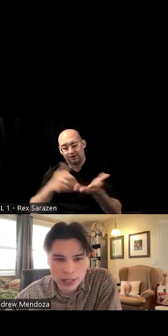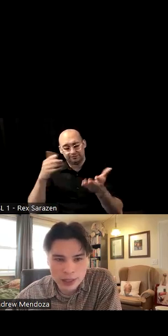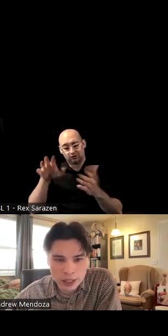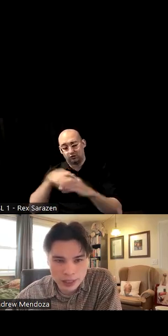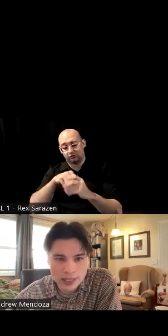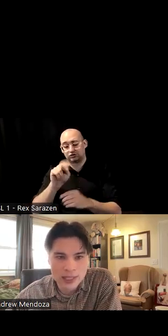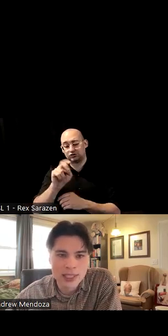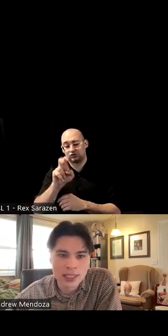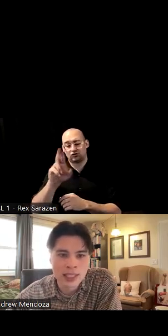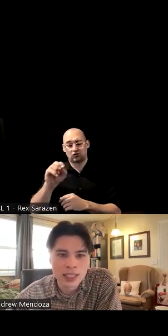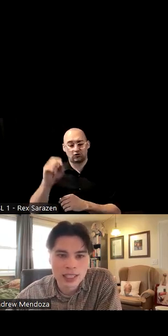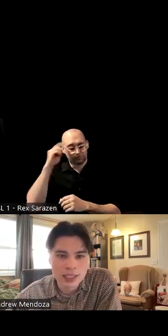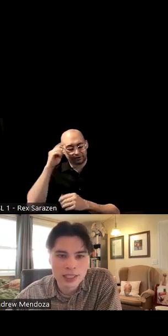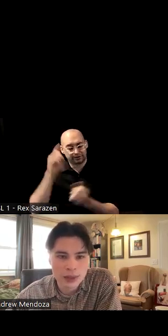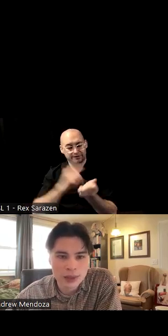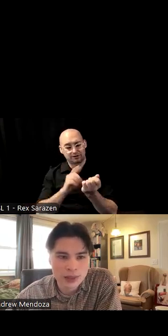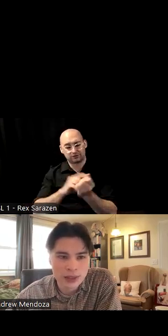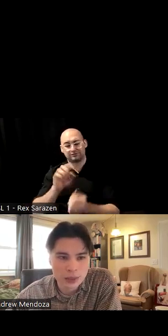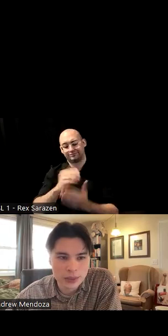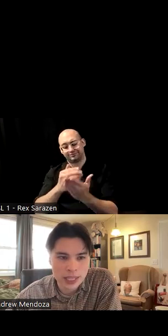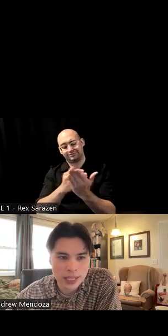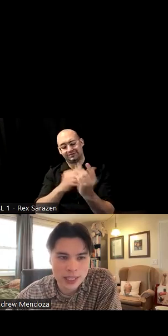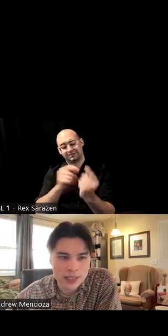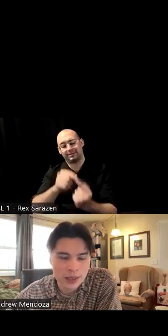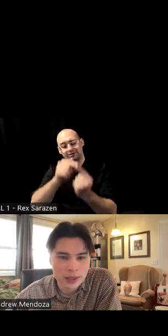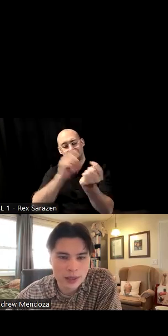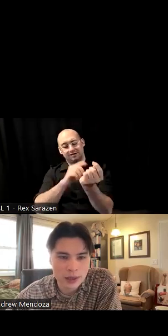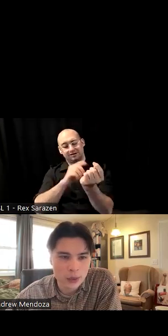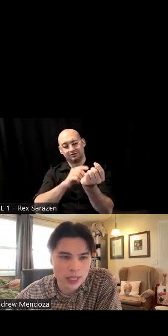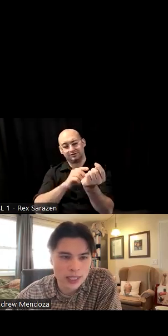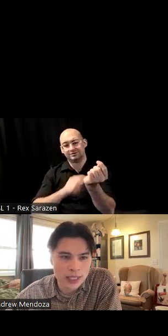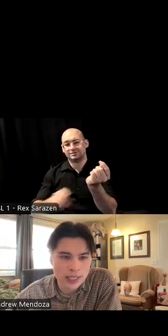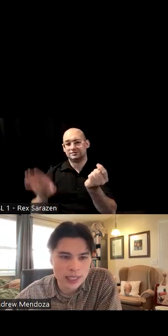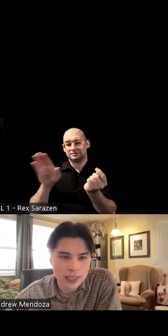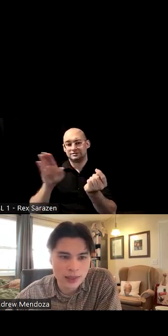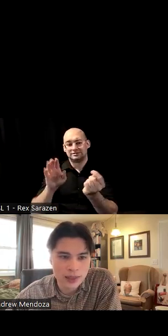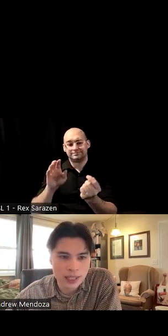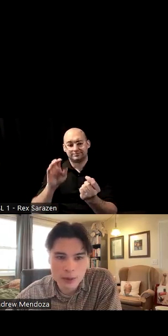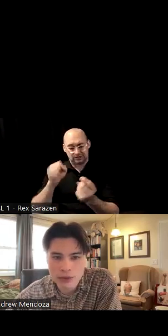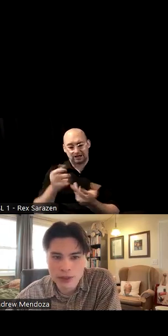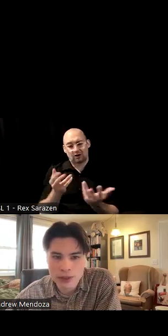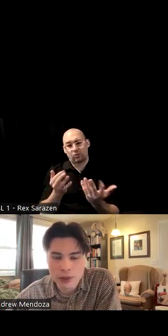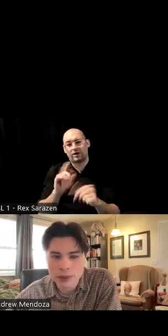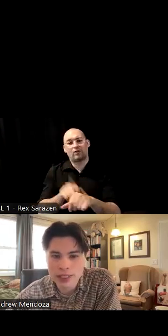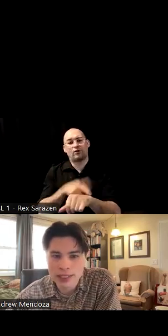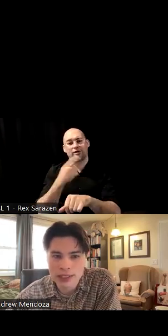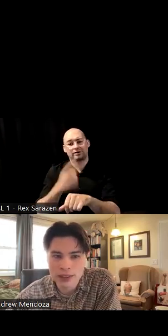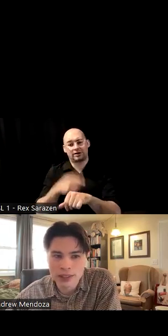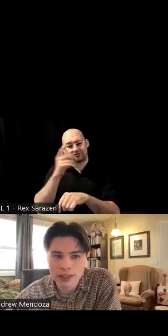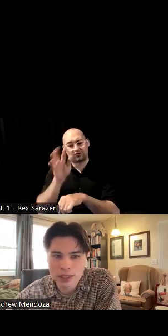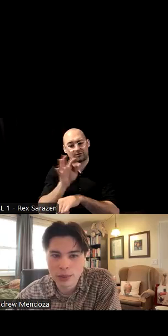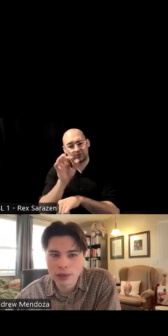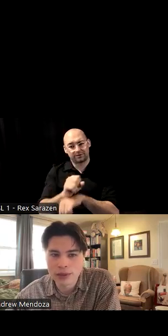of specialists. In general, individuals can't wait an exceedingly long time for an appointment to